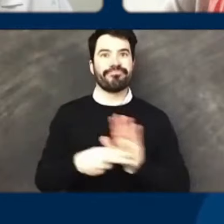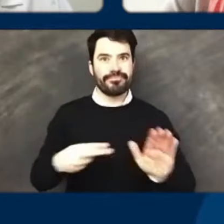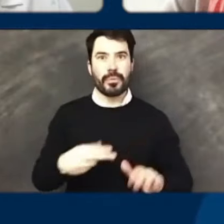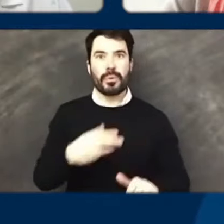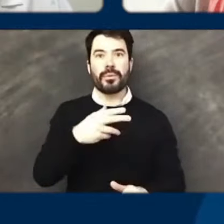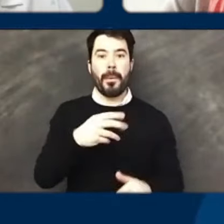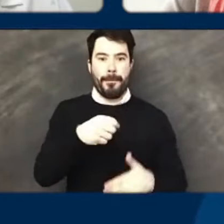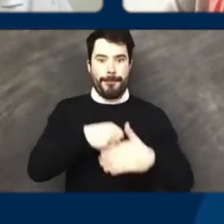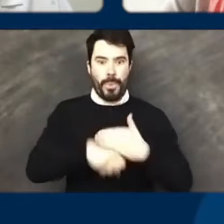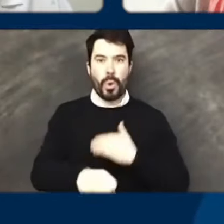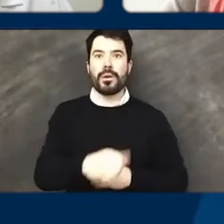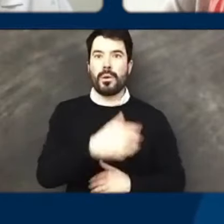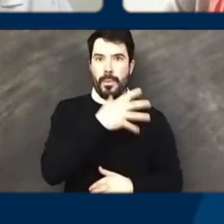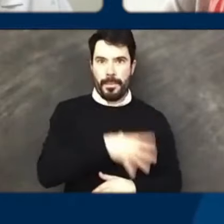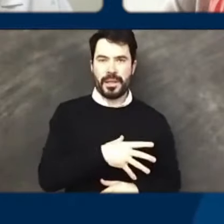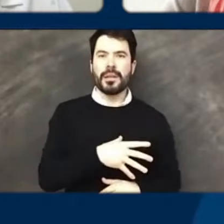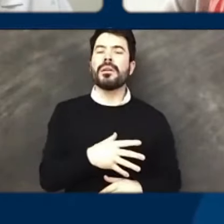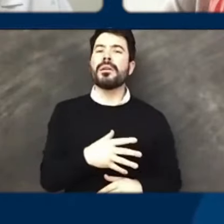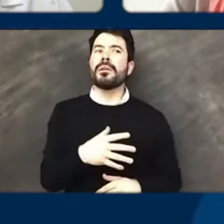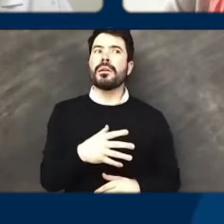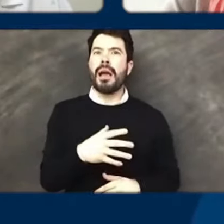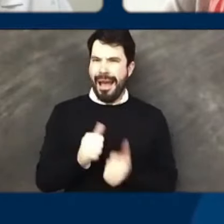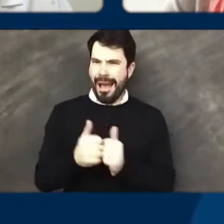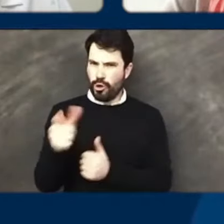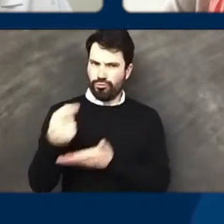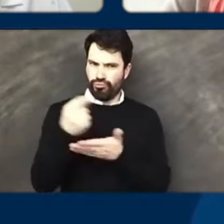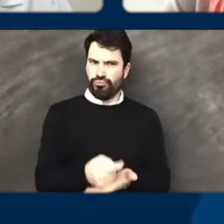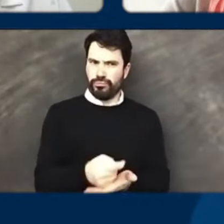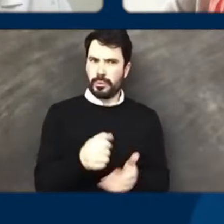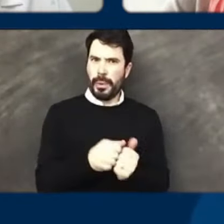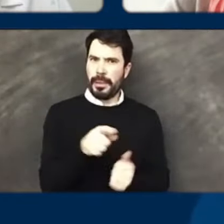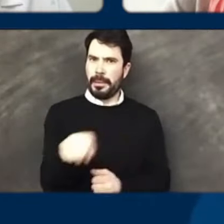some ways that you treat those conditions with your patients?